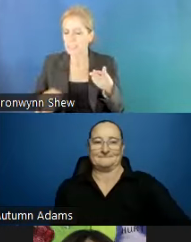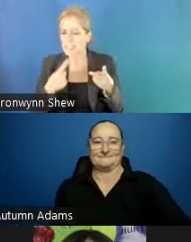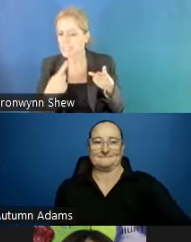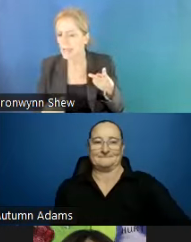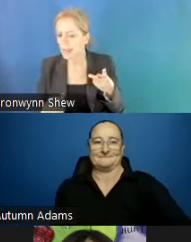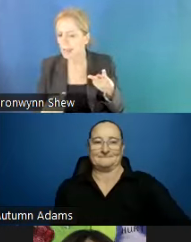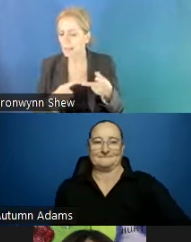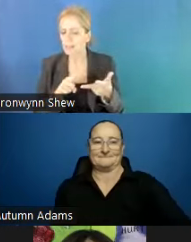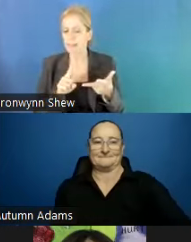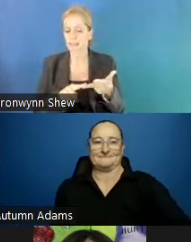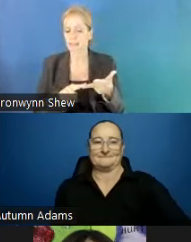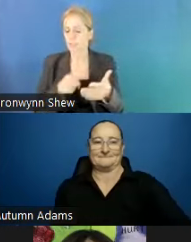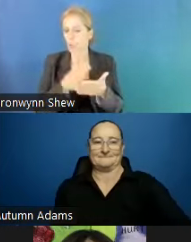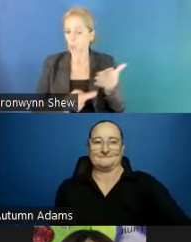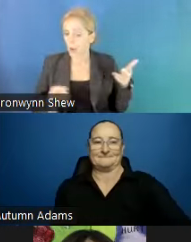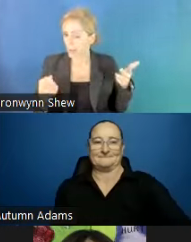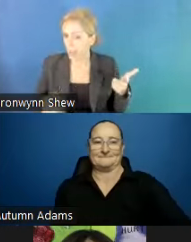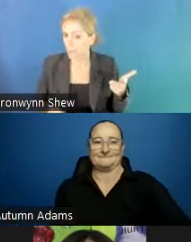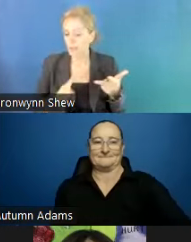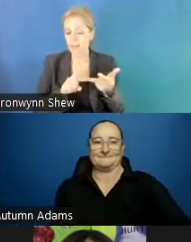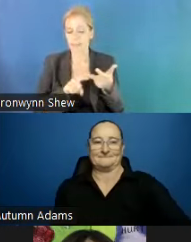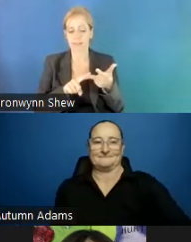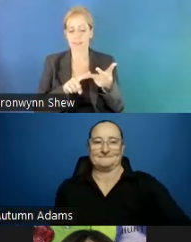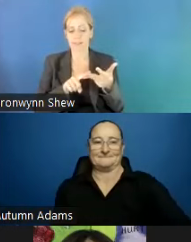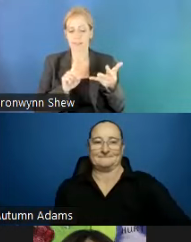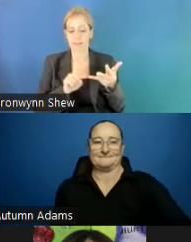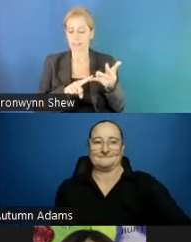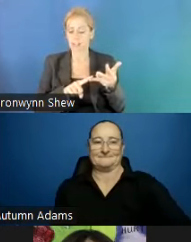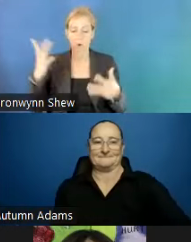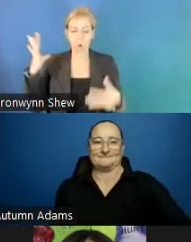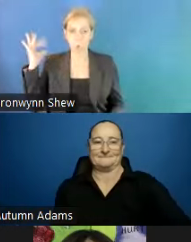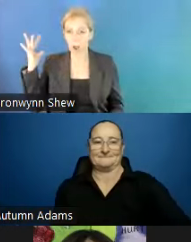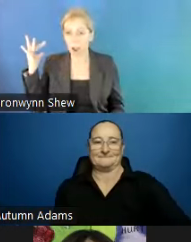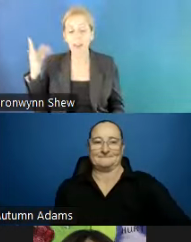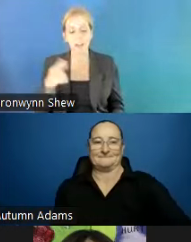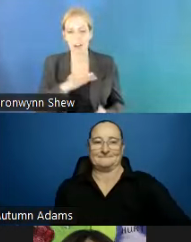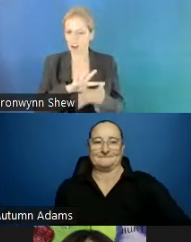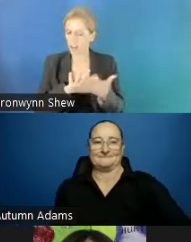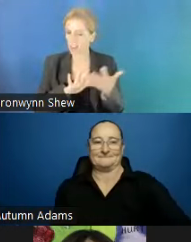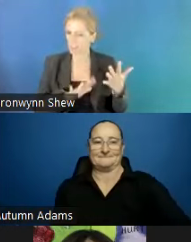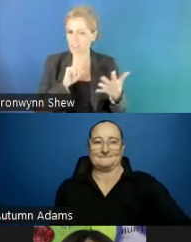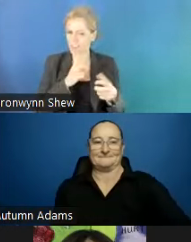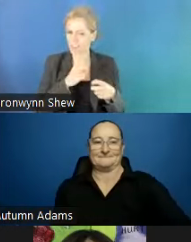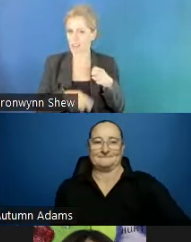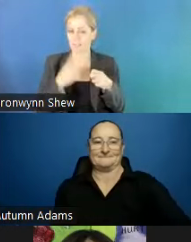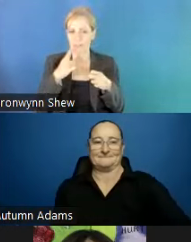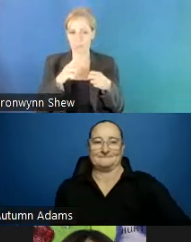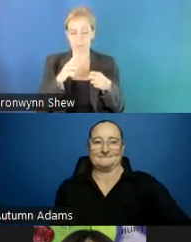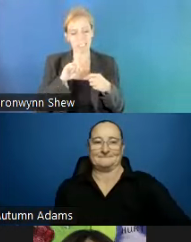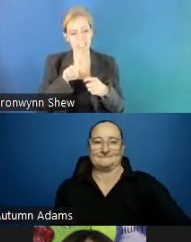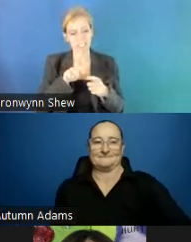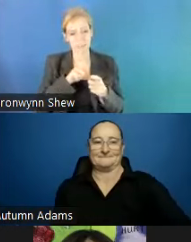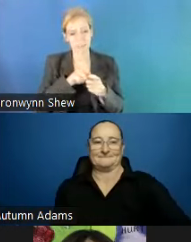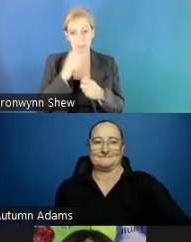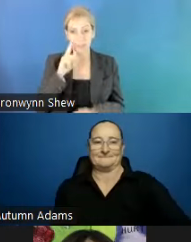tough, especially for a deaf child that would definitely doesn't have the